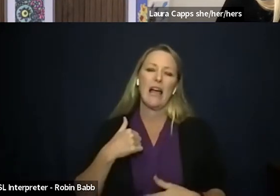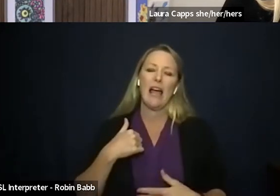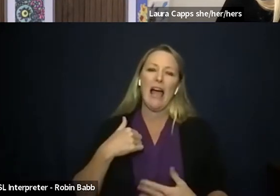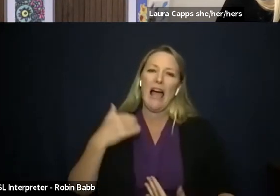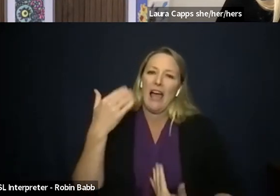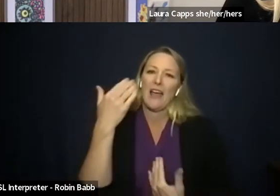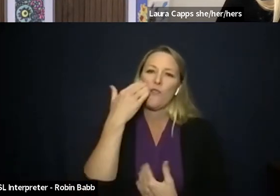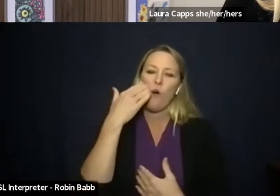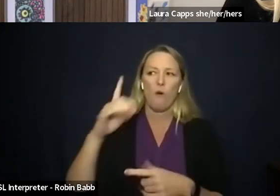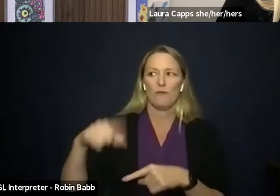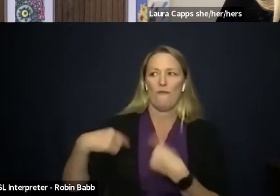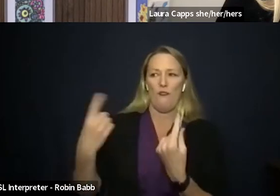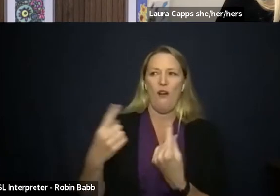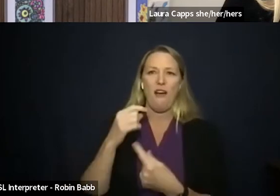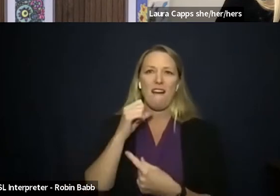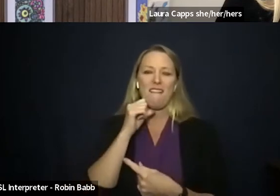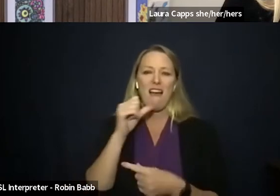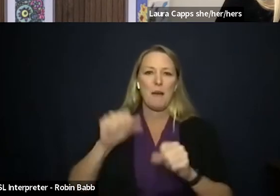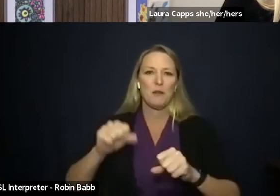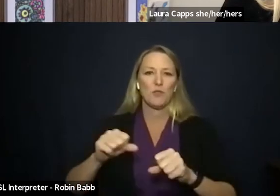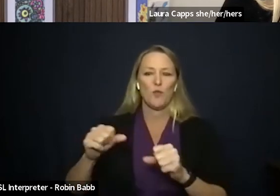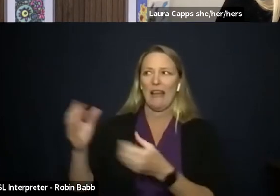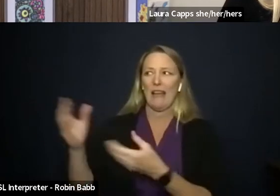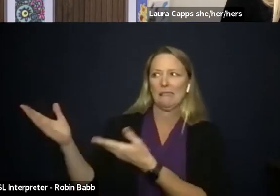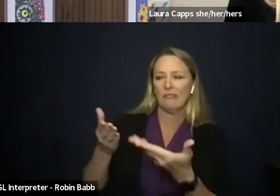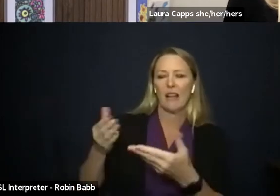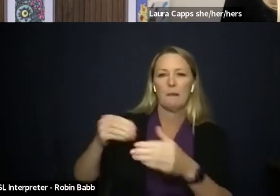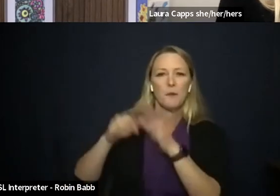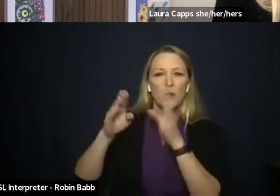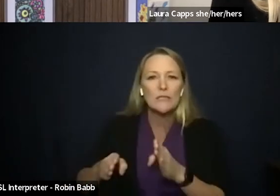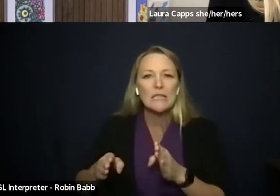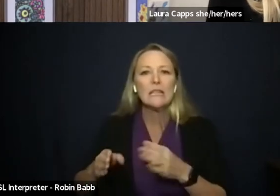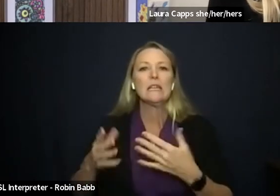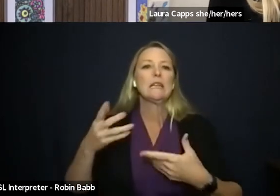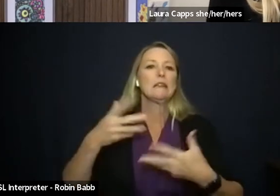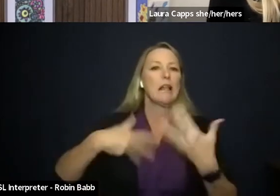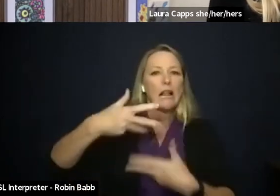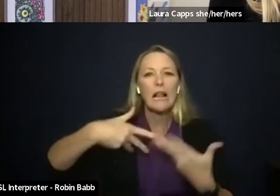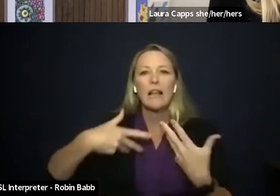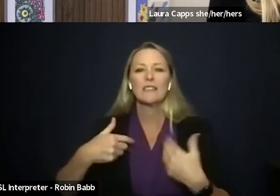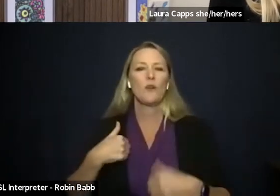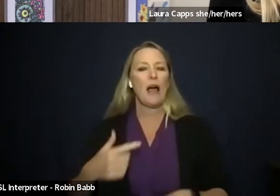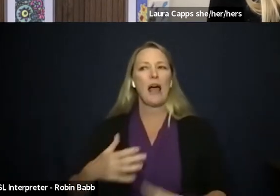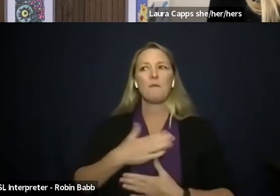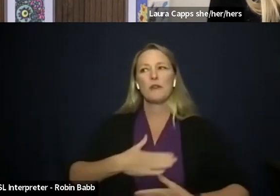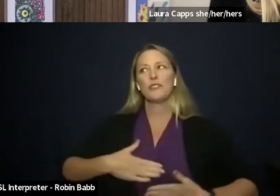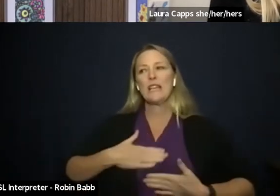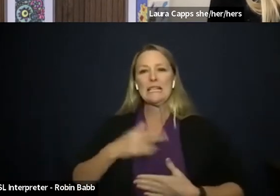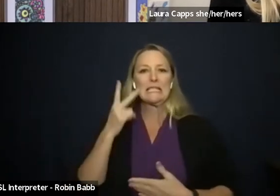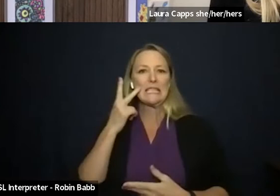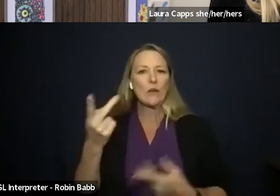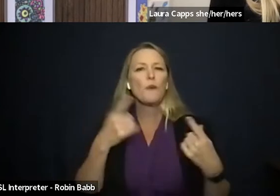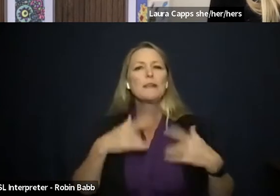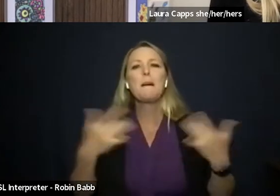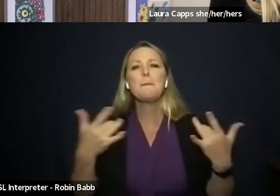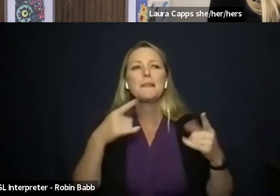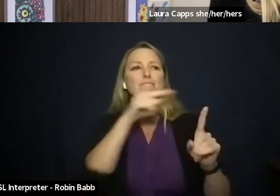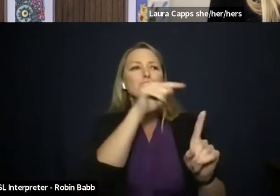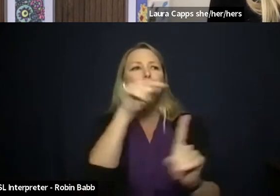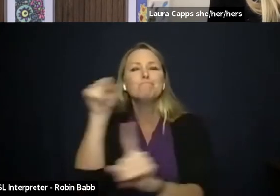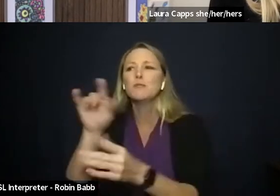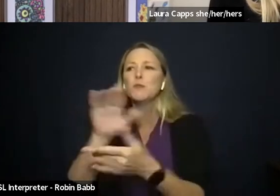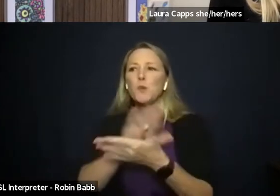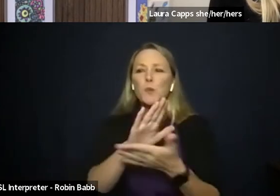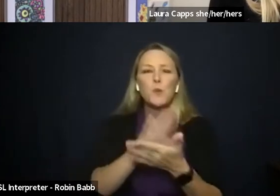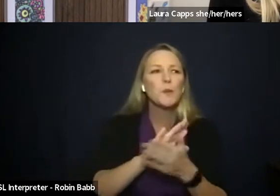really just appreciate the note to to learn and see what's going on at our schools and to see that things are continuing to go on you know supporting our students throughout the year